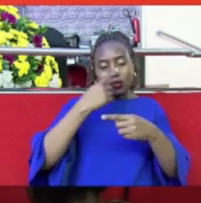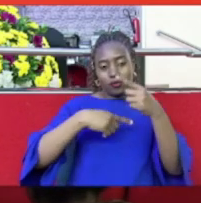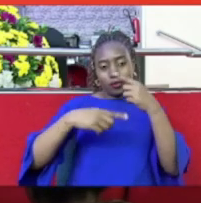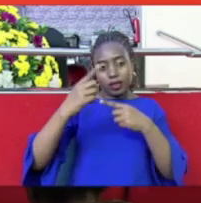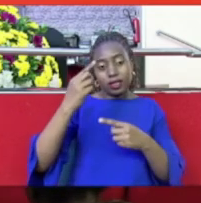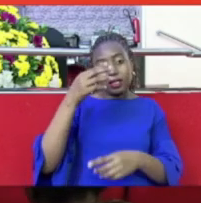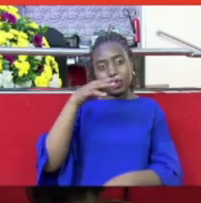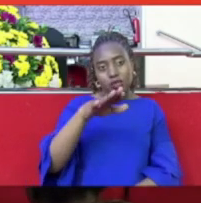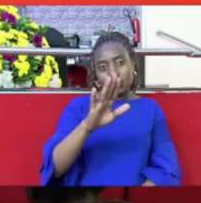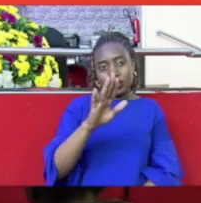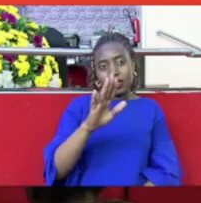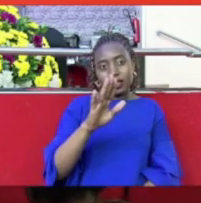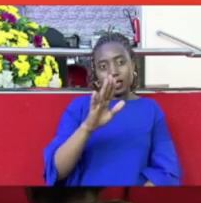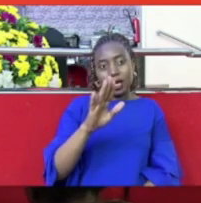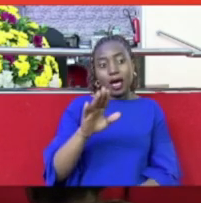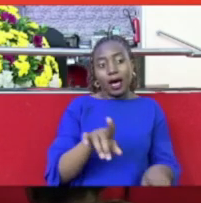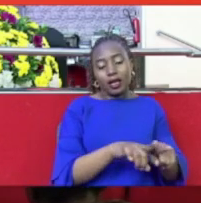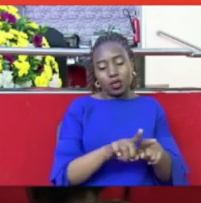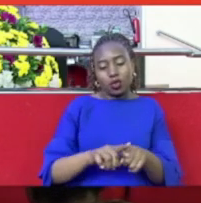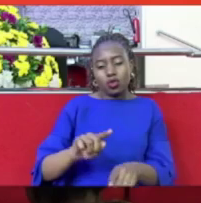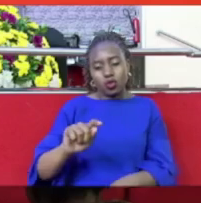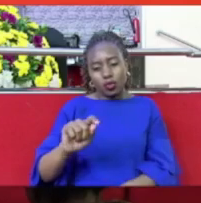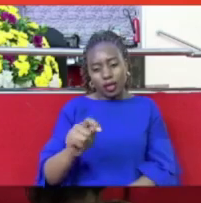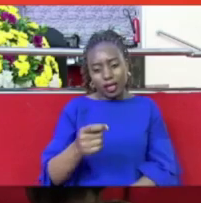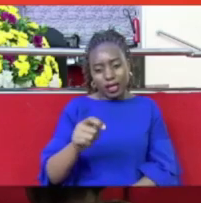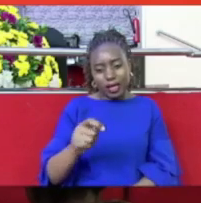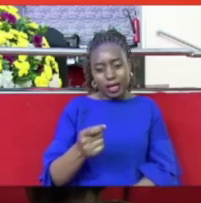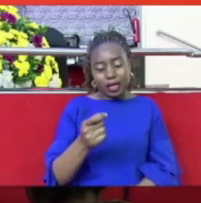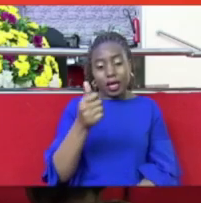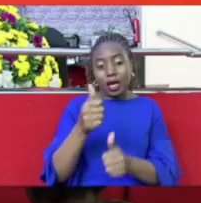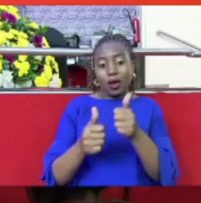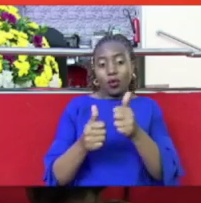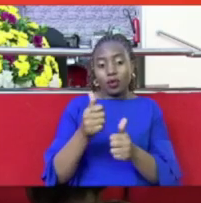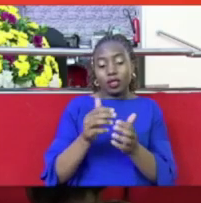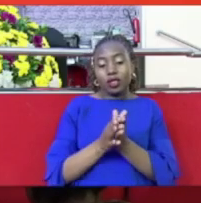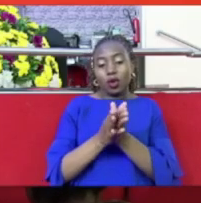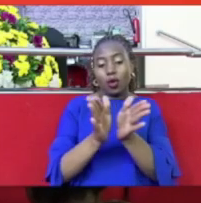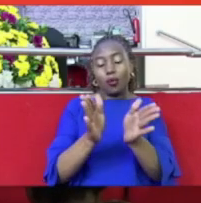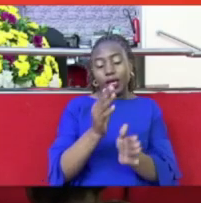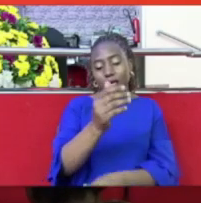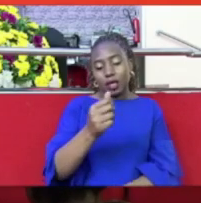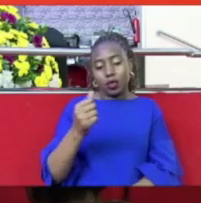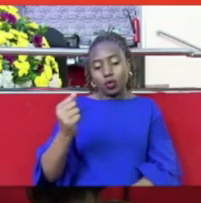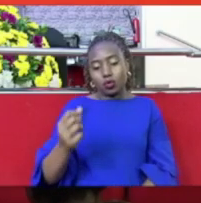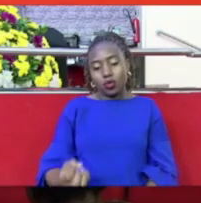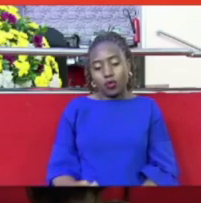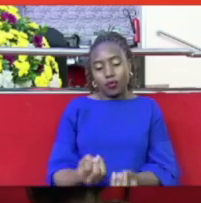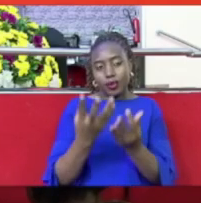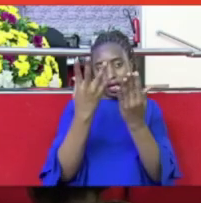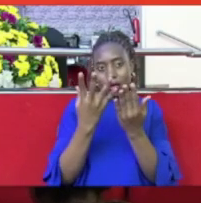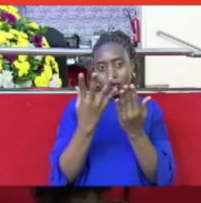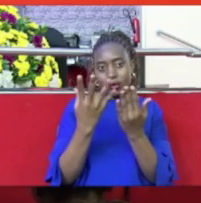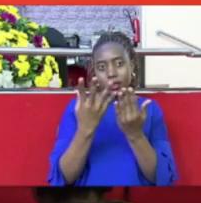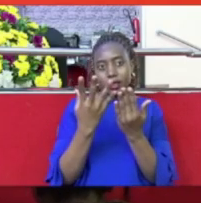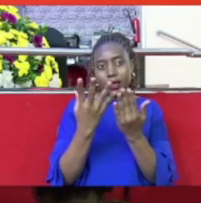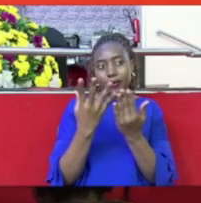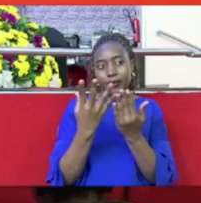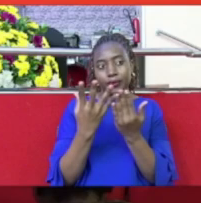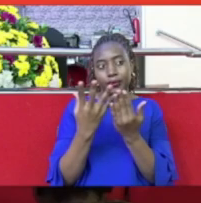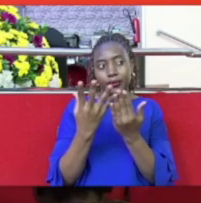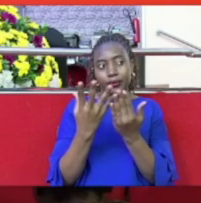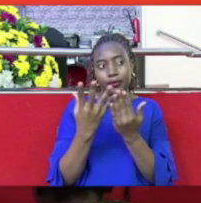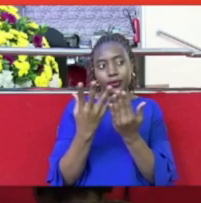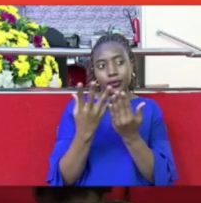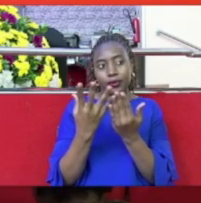ama ufunguo, that open the release of your miracle, ambao utafungua mlango wa muujiza wako. Then the other part of